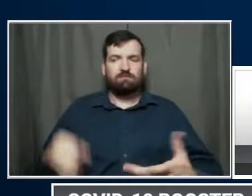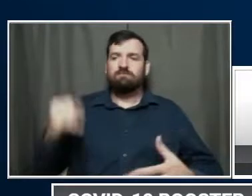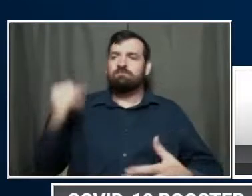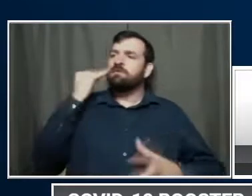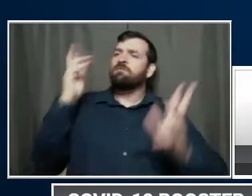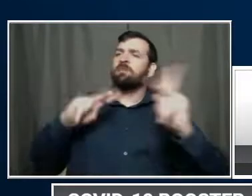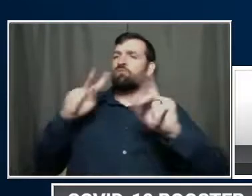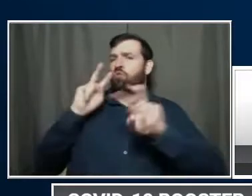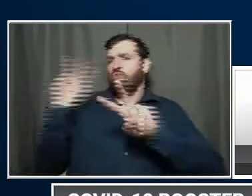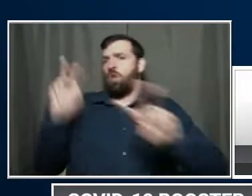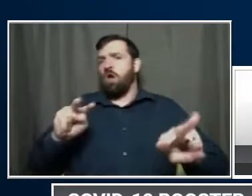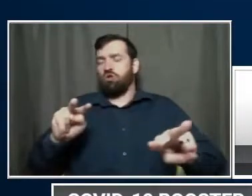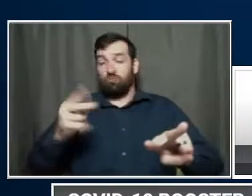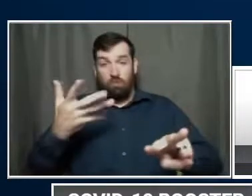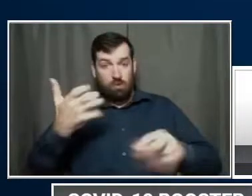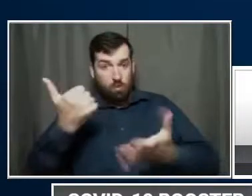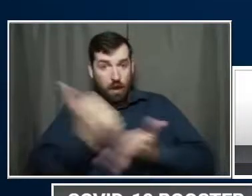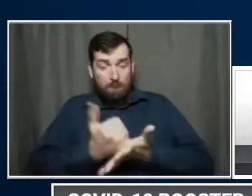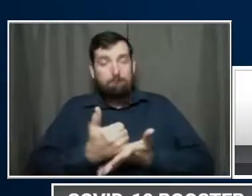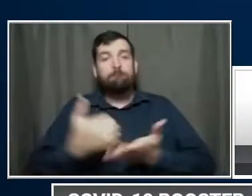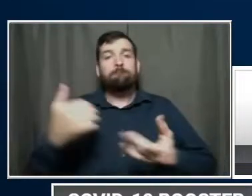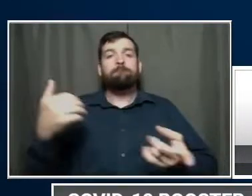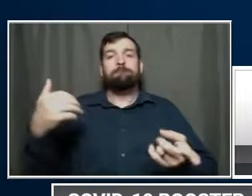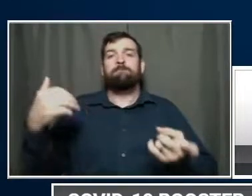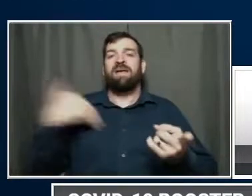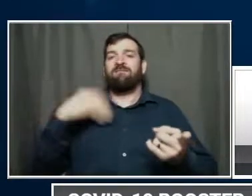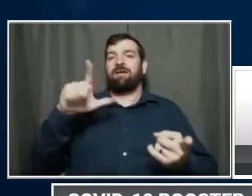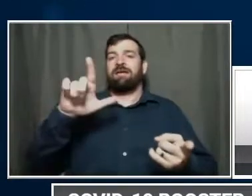listening and you want to help, we have a bit.ly link on the screen. It's